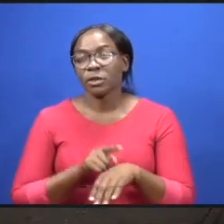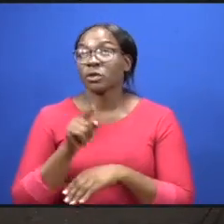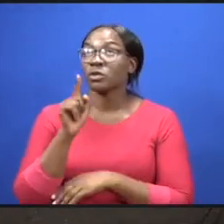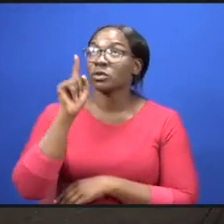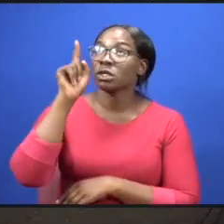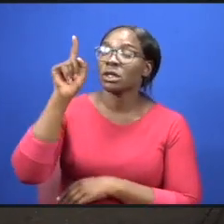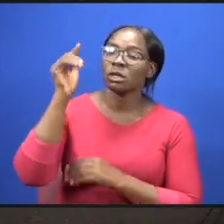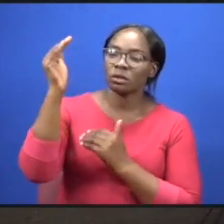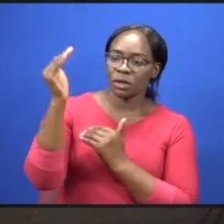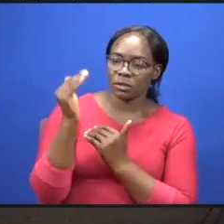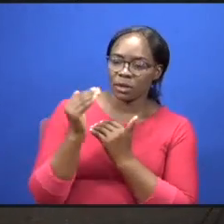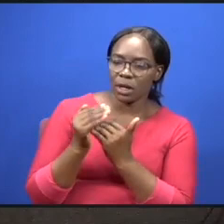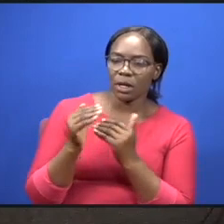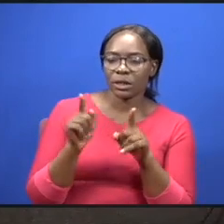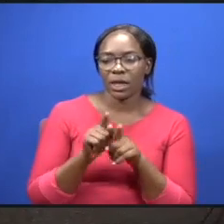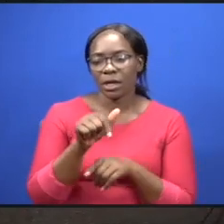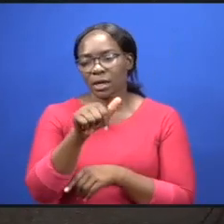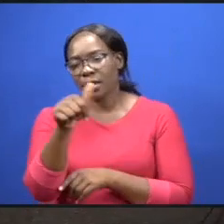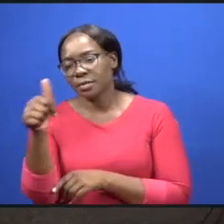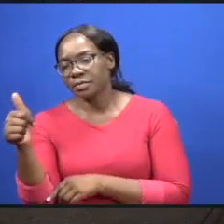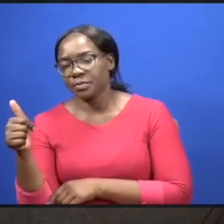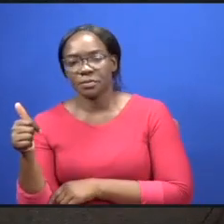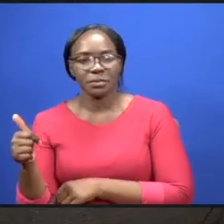You are close like no other.